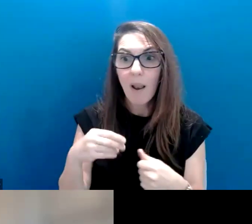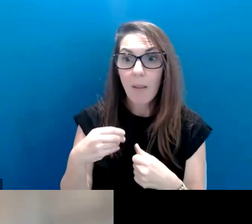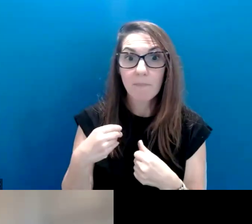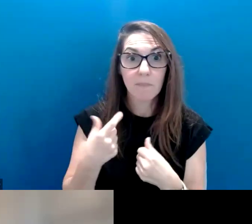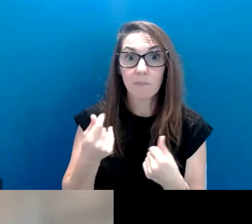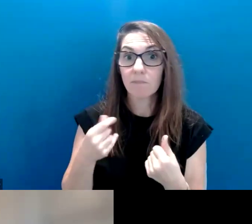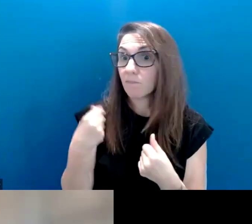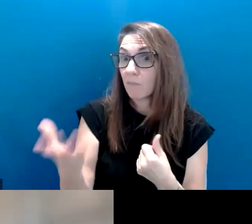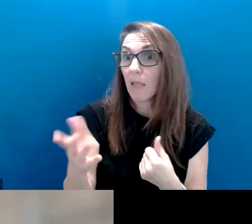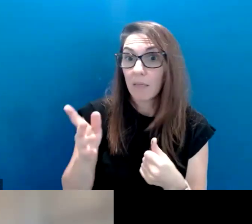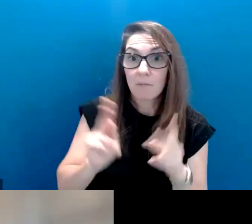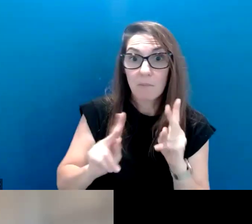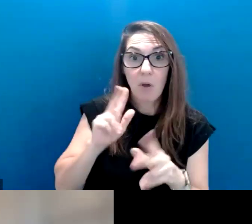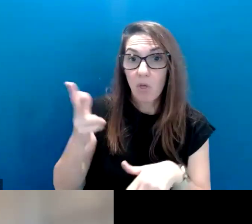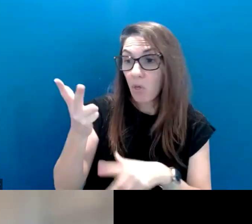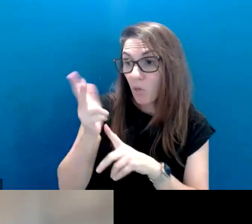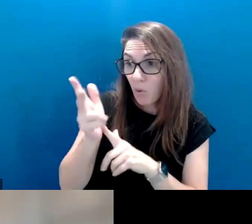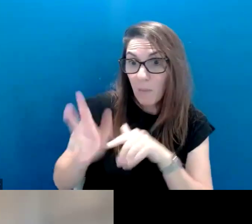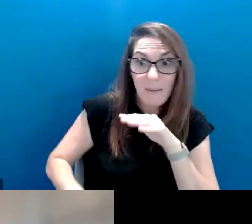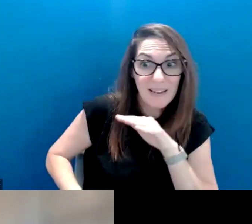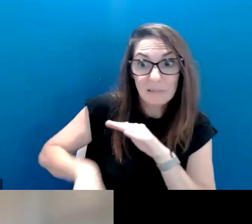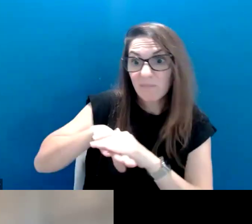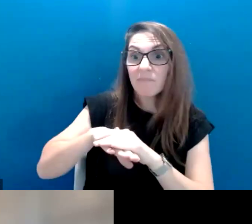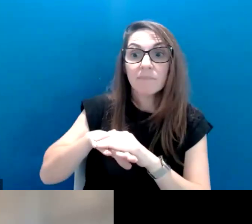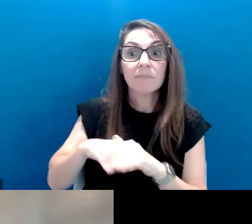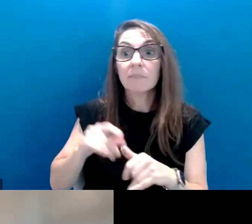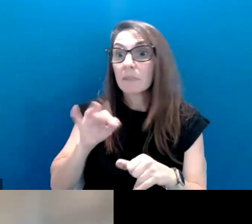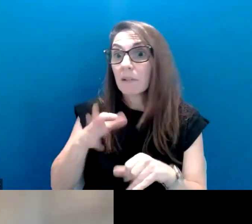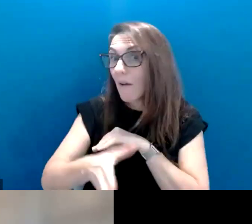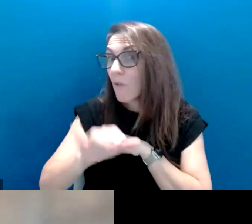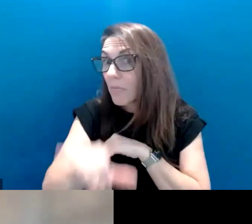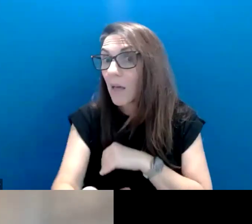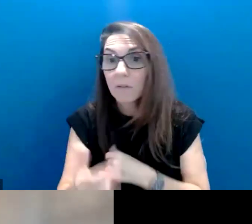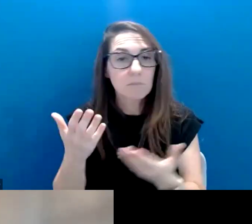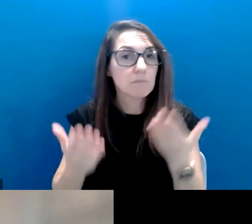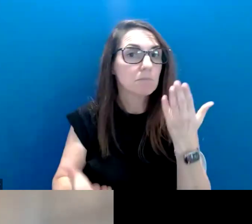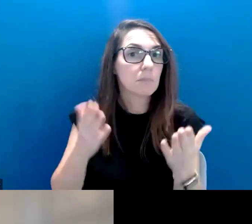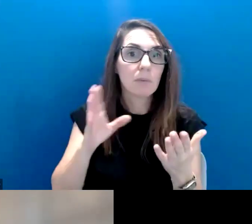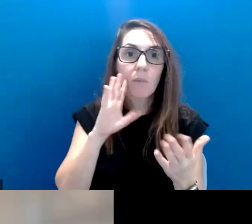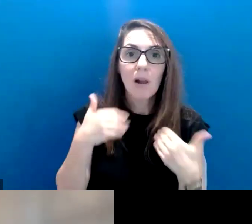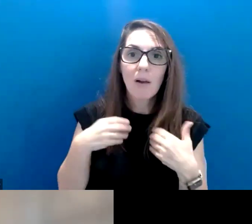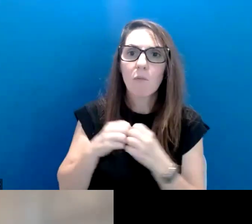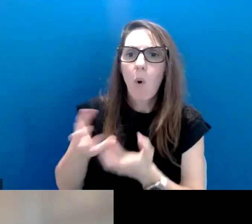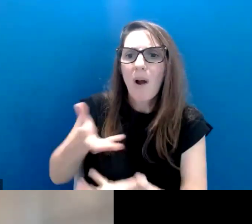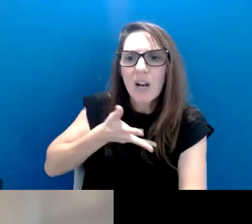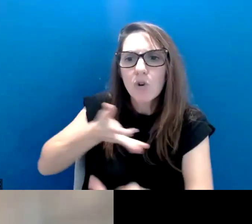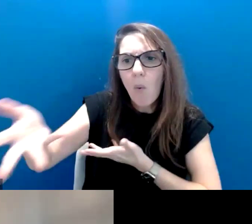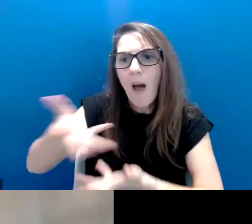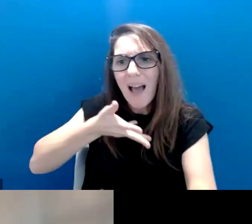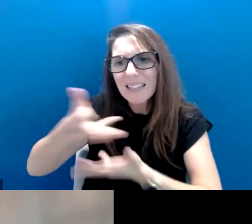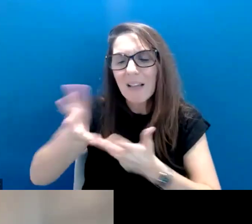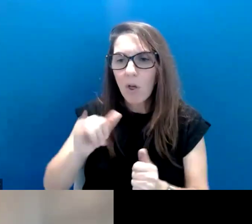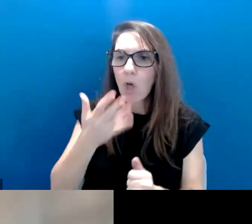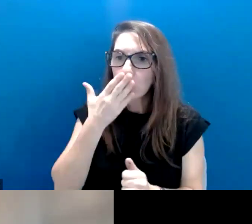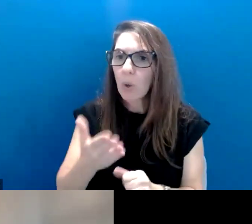let people go through, and then after that, if there was maybe a period of more interactive, that would be good, but not immediately